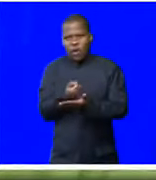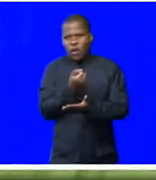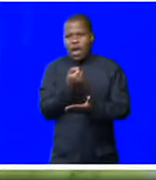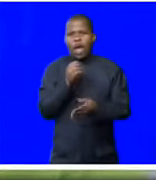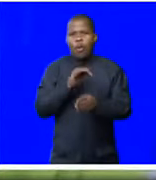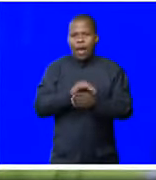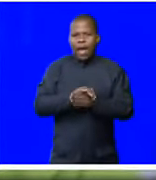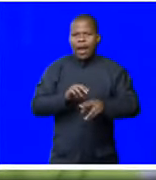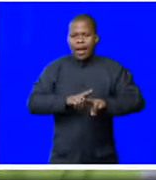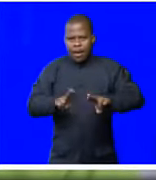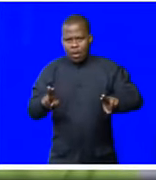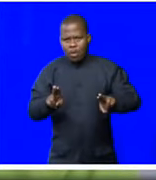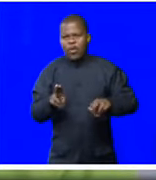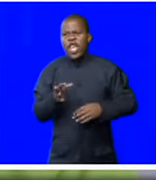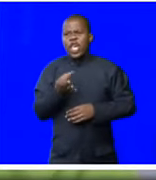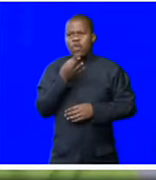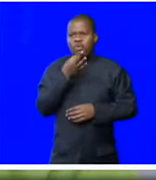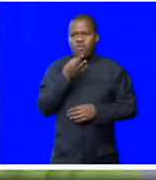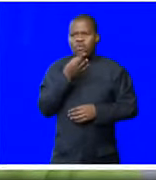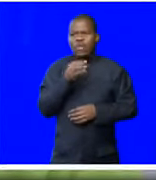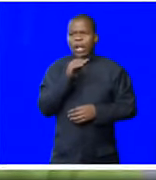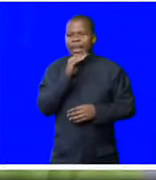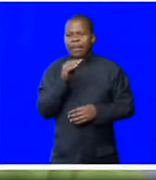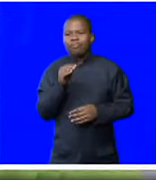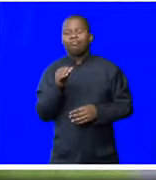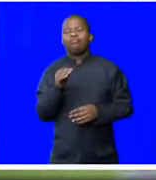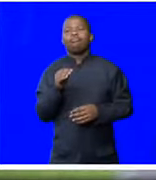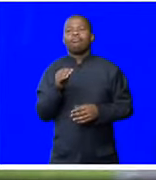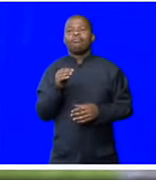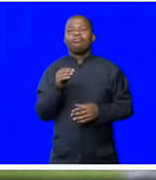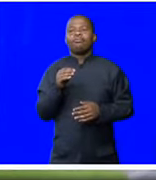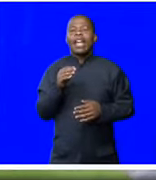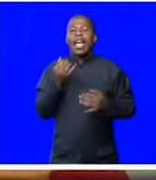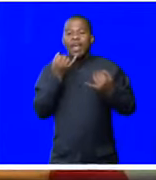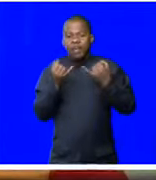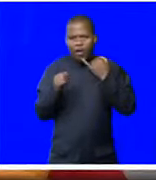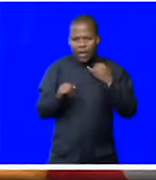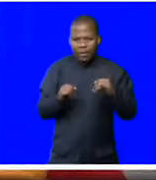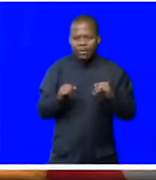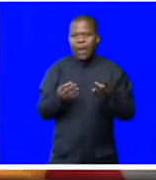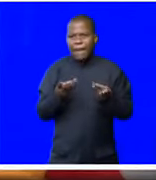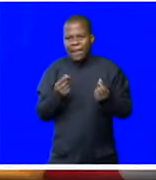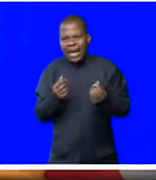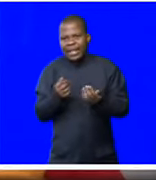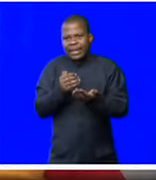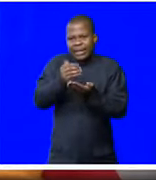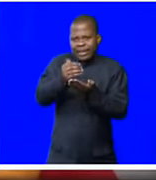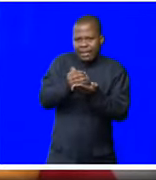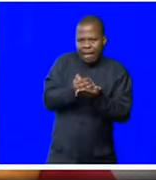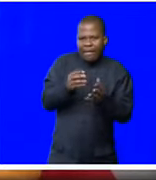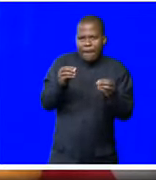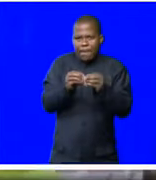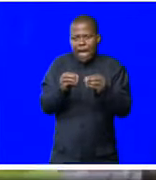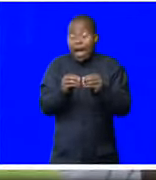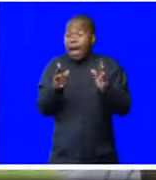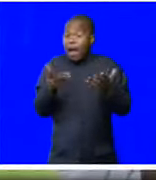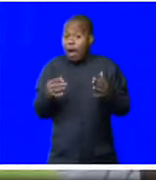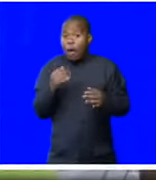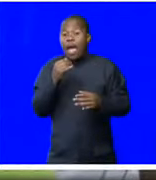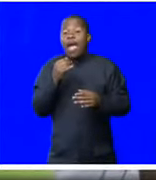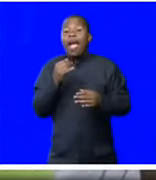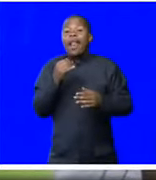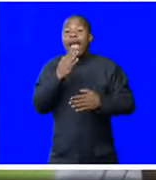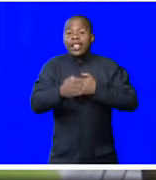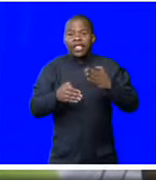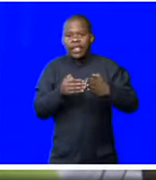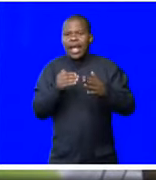don't have a track record of how to save their money in the bank. That is why the issue